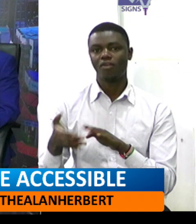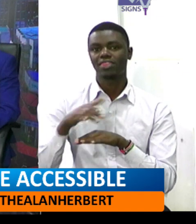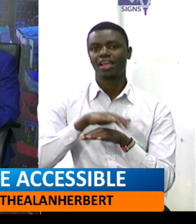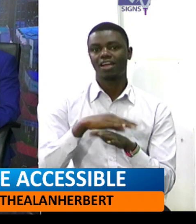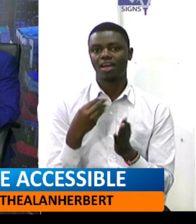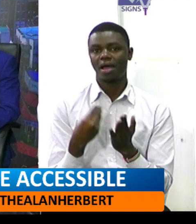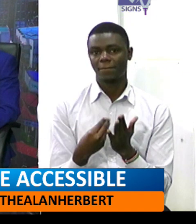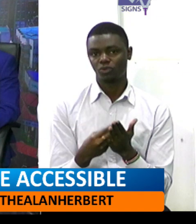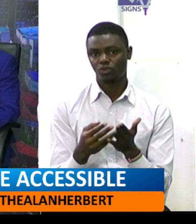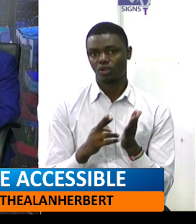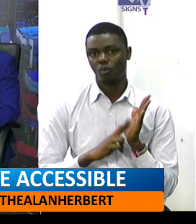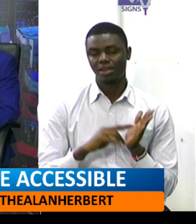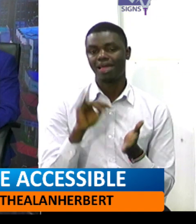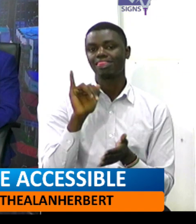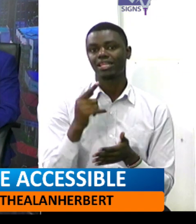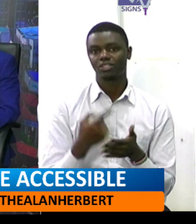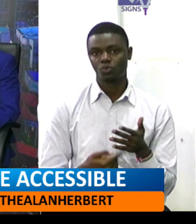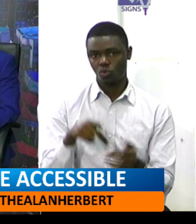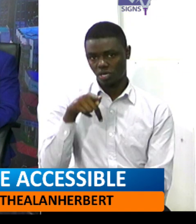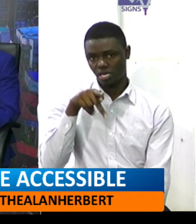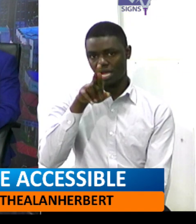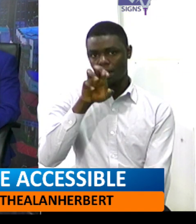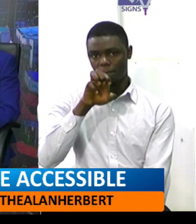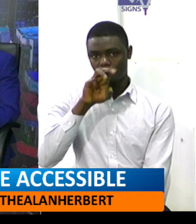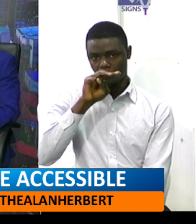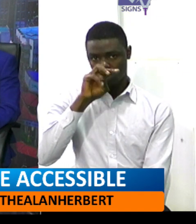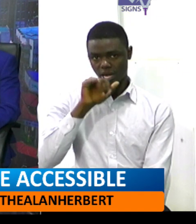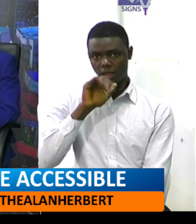you require. That's what we call premium. Yeah.